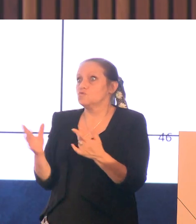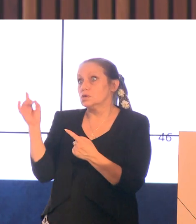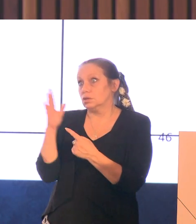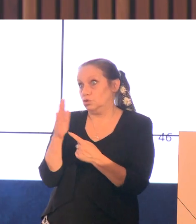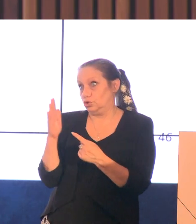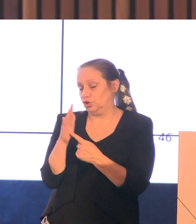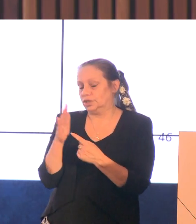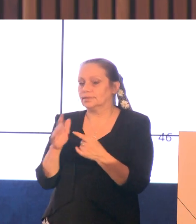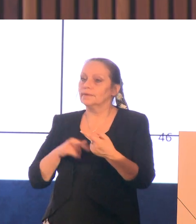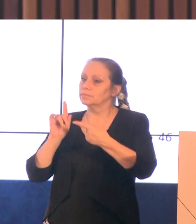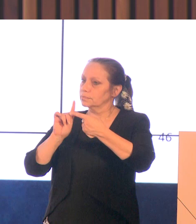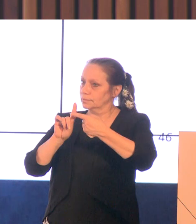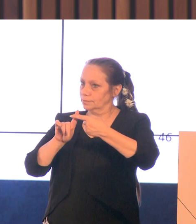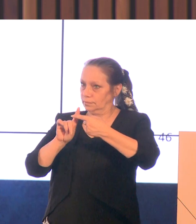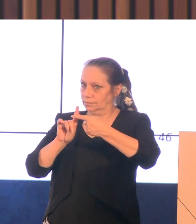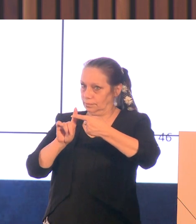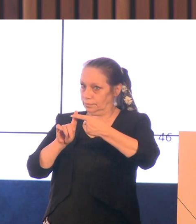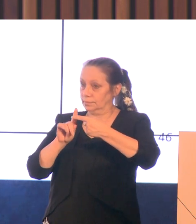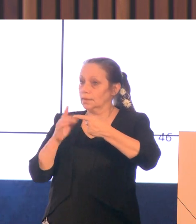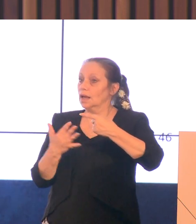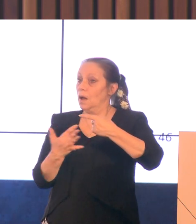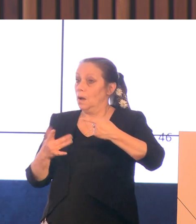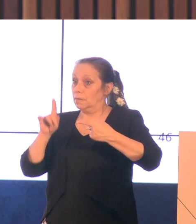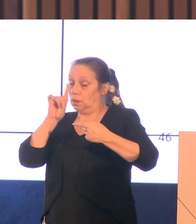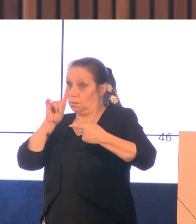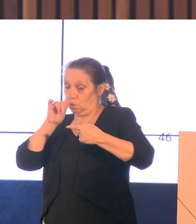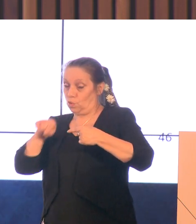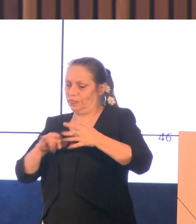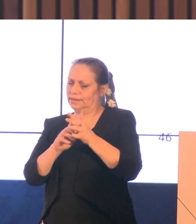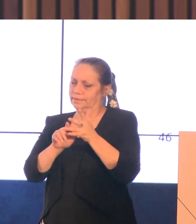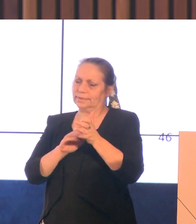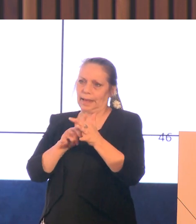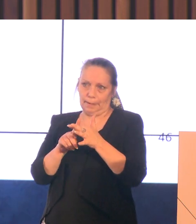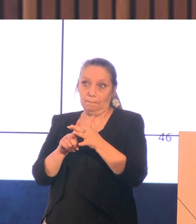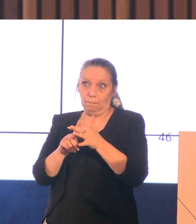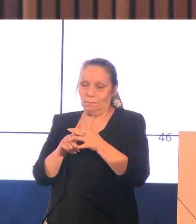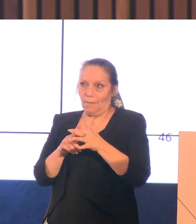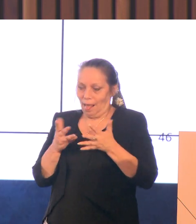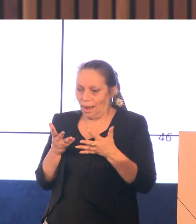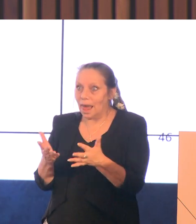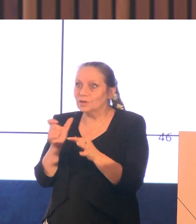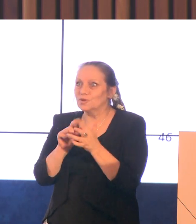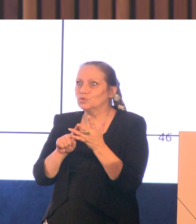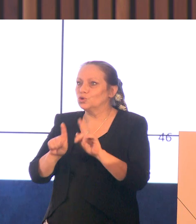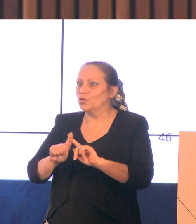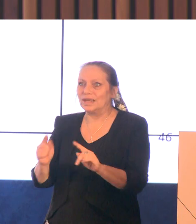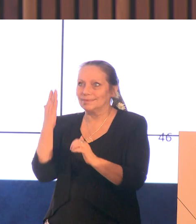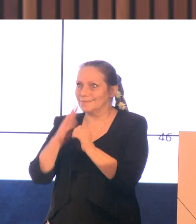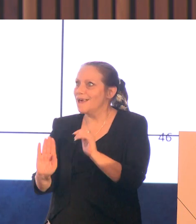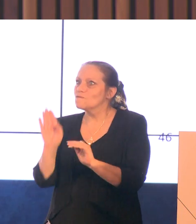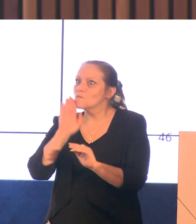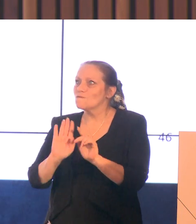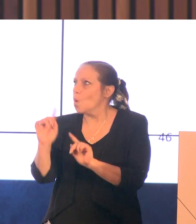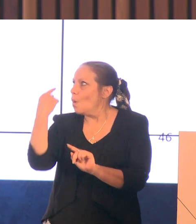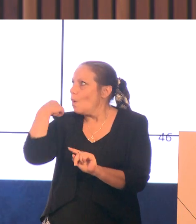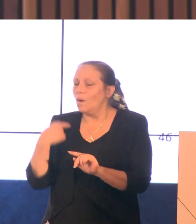The first issue is that while for many people this scheme is enabling them to do things that they've never been able